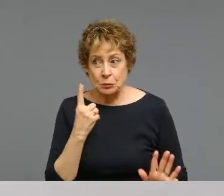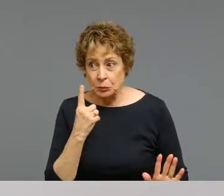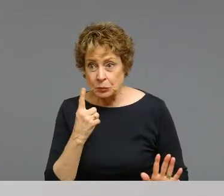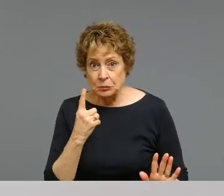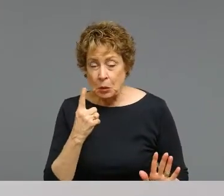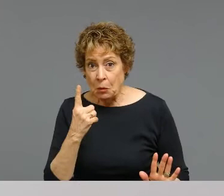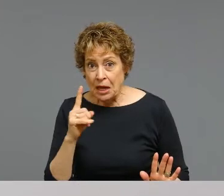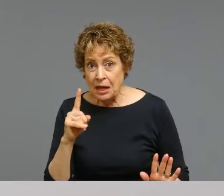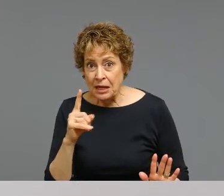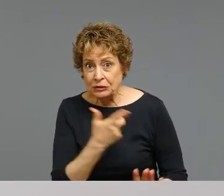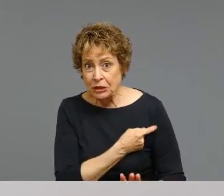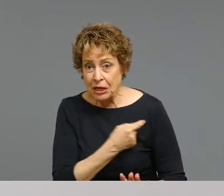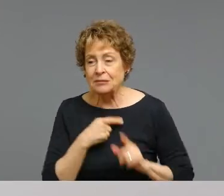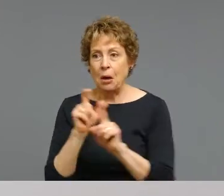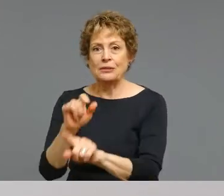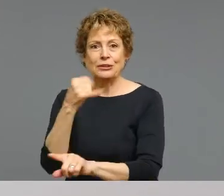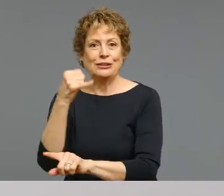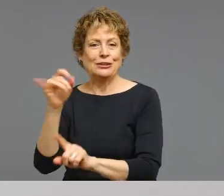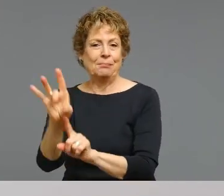well.